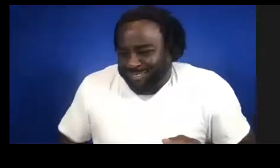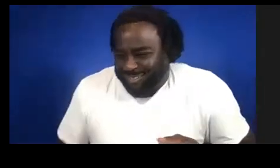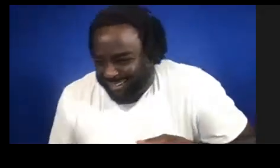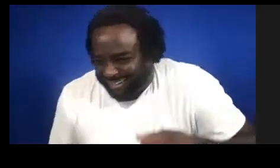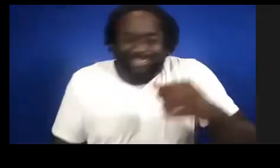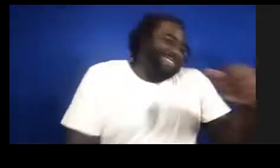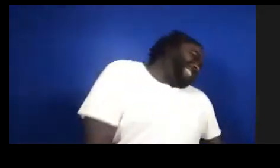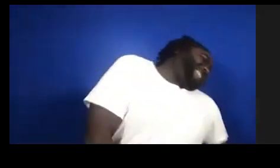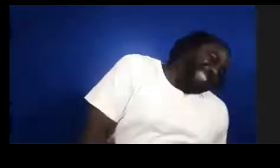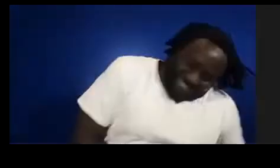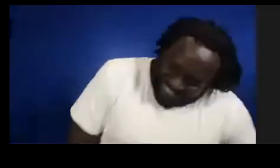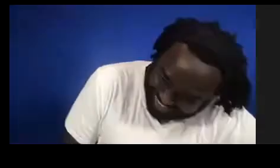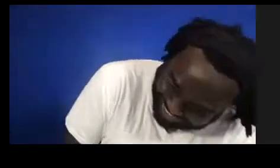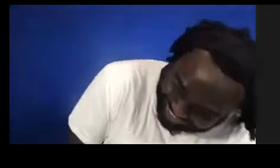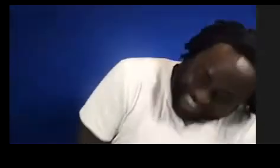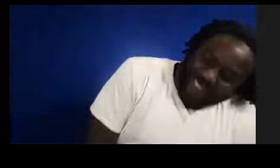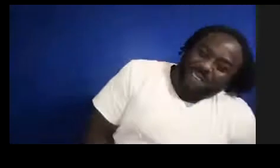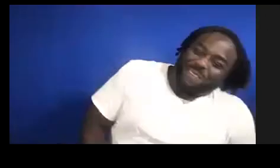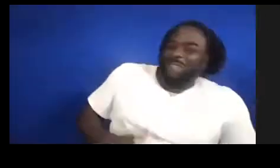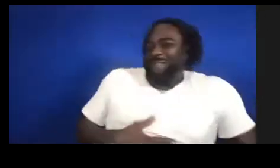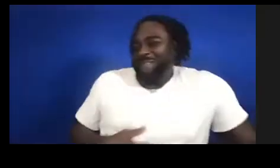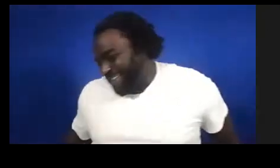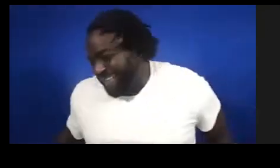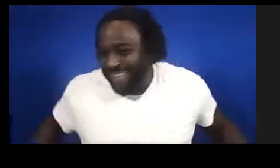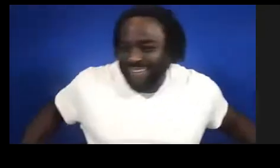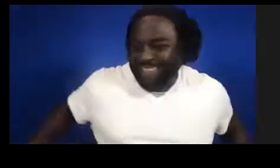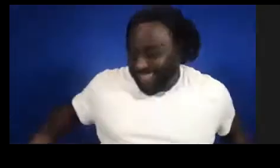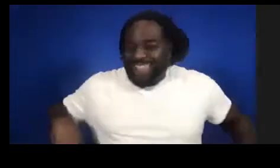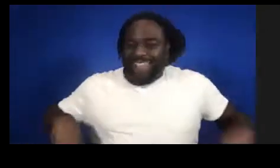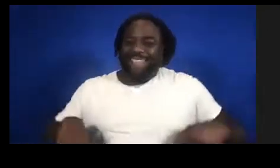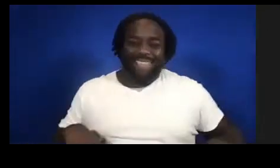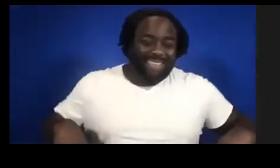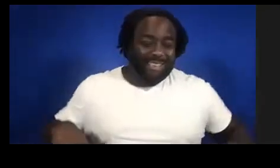That's some bonus for you right there, Webb. I'm going to take care of you.